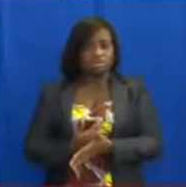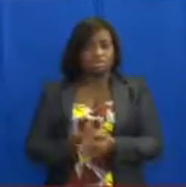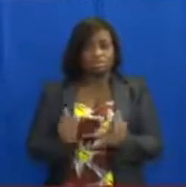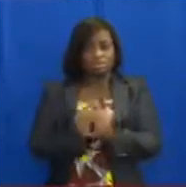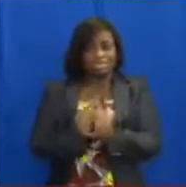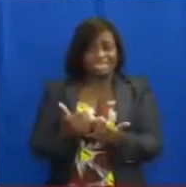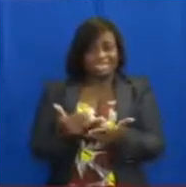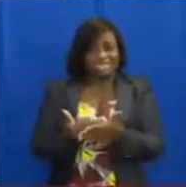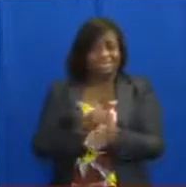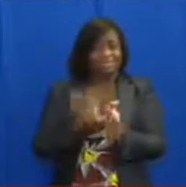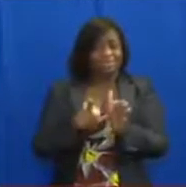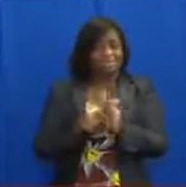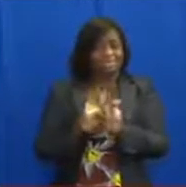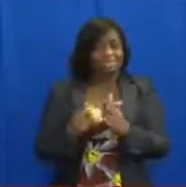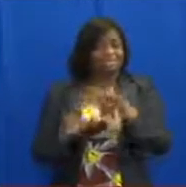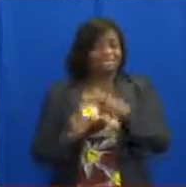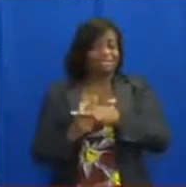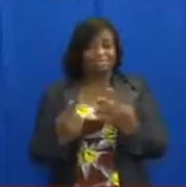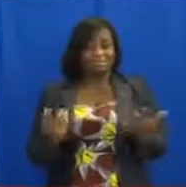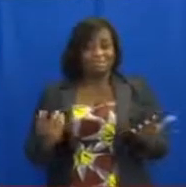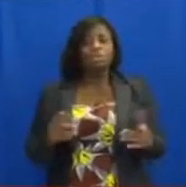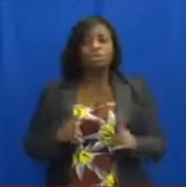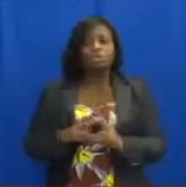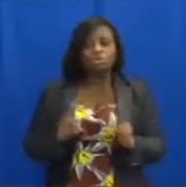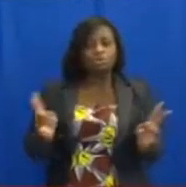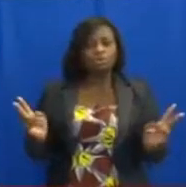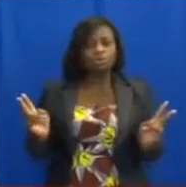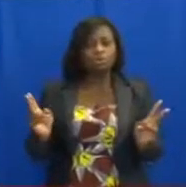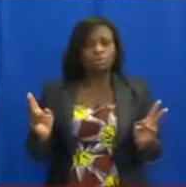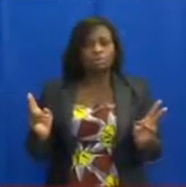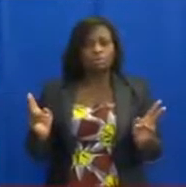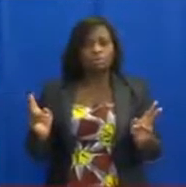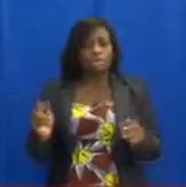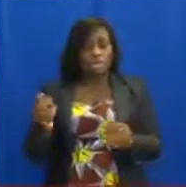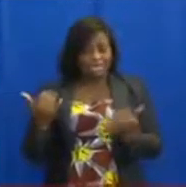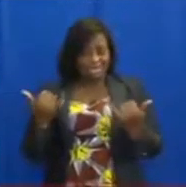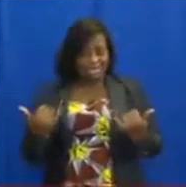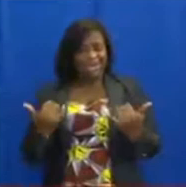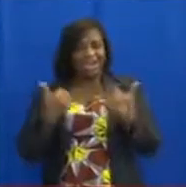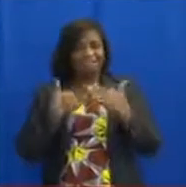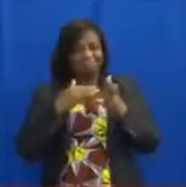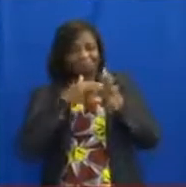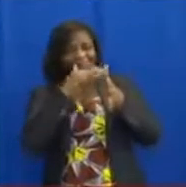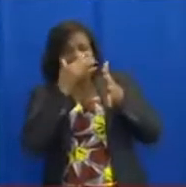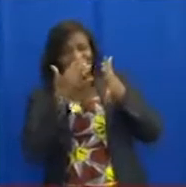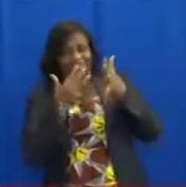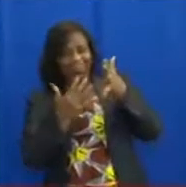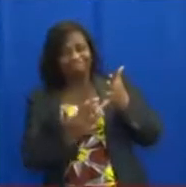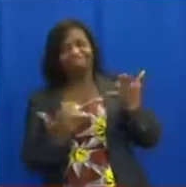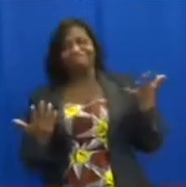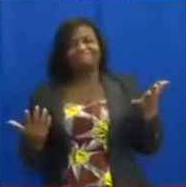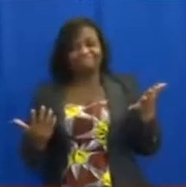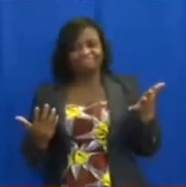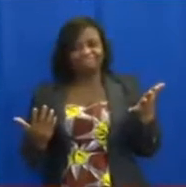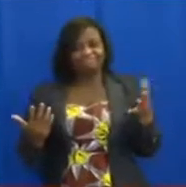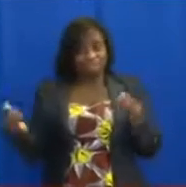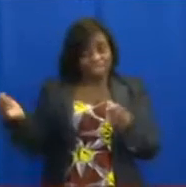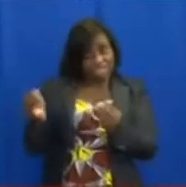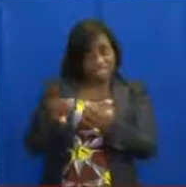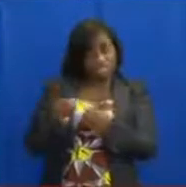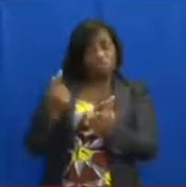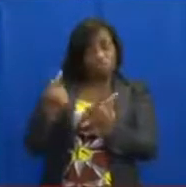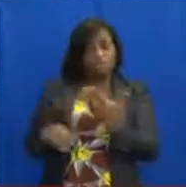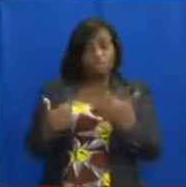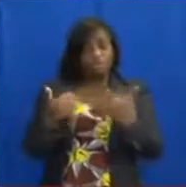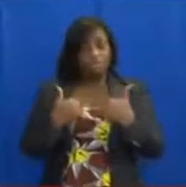of the new variant of the virus. Therefore, the following measures will be implemented in